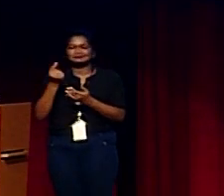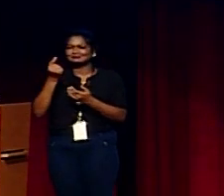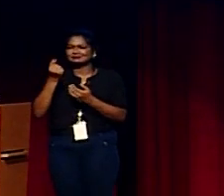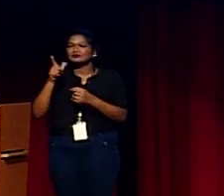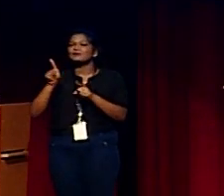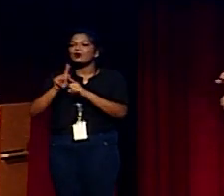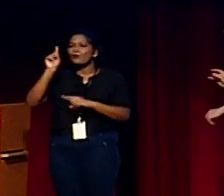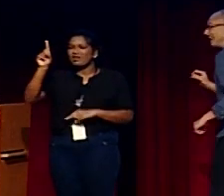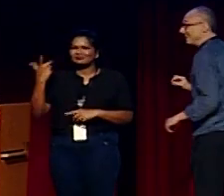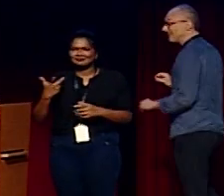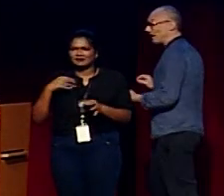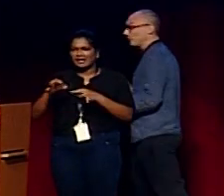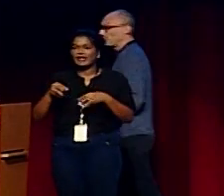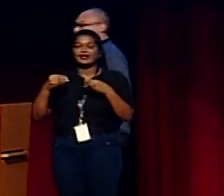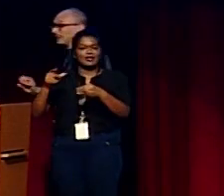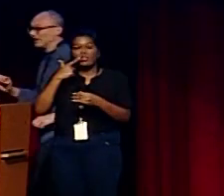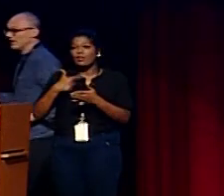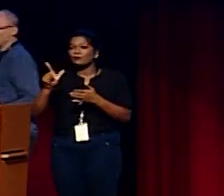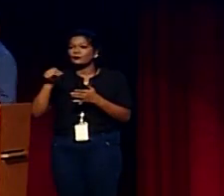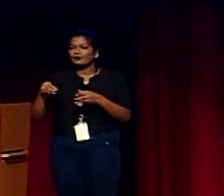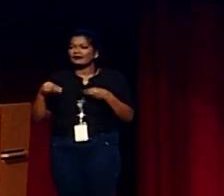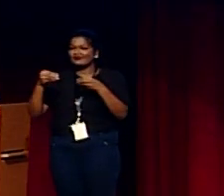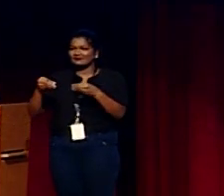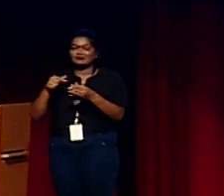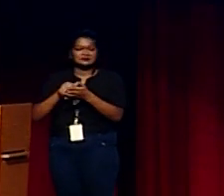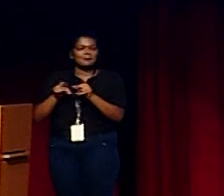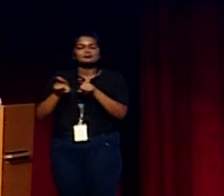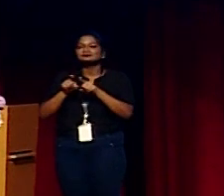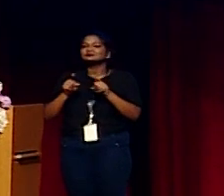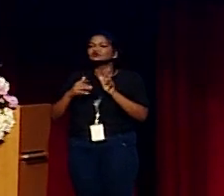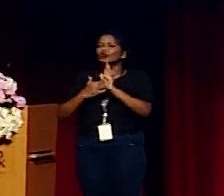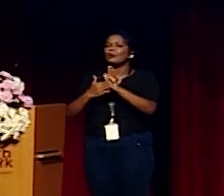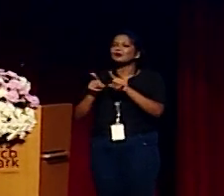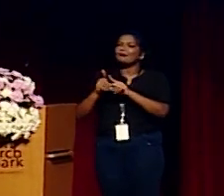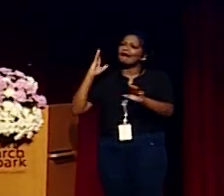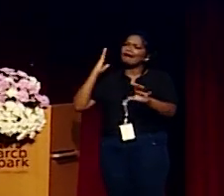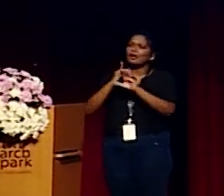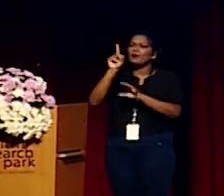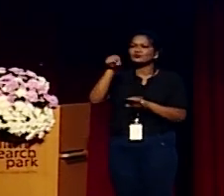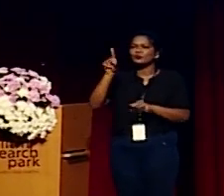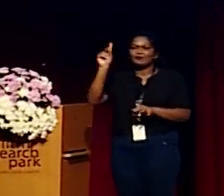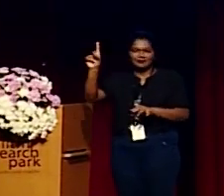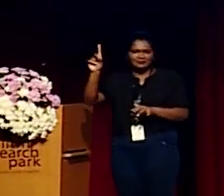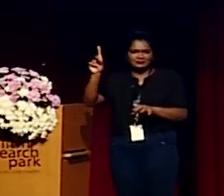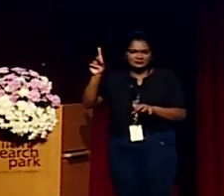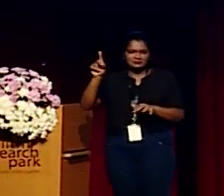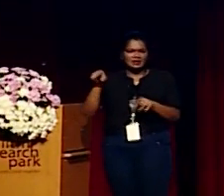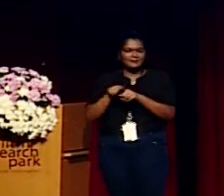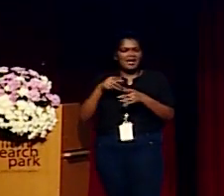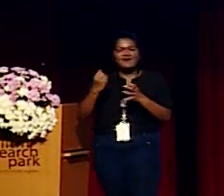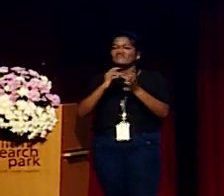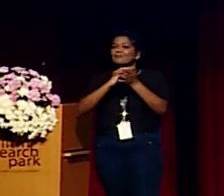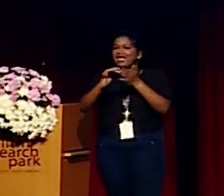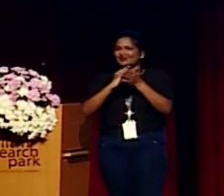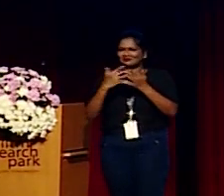things. Number one is it allows them to express it directly as a one-to-one correspondence on their Braille